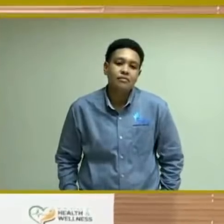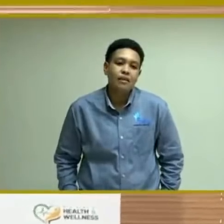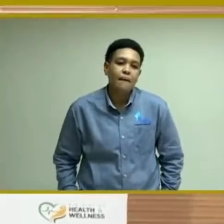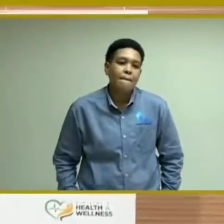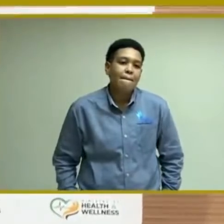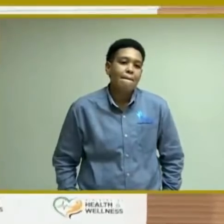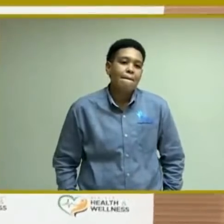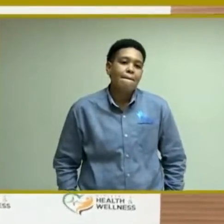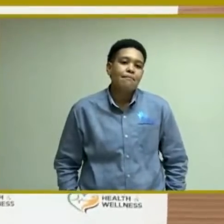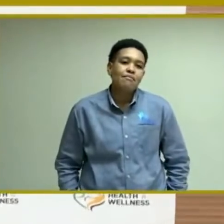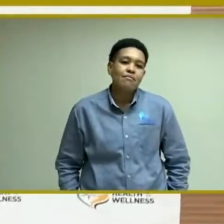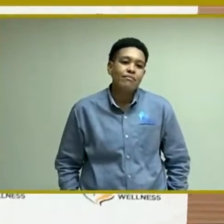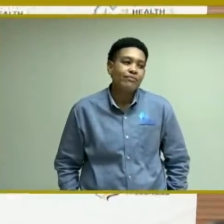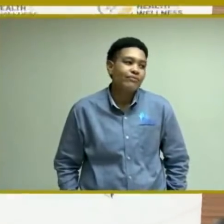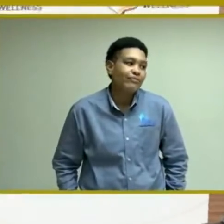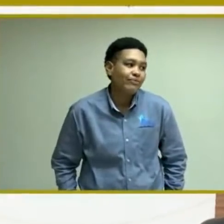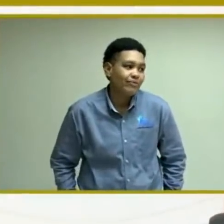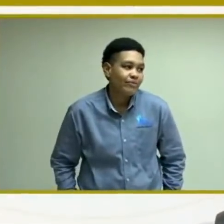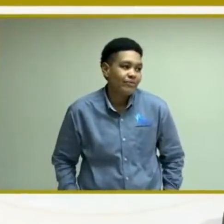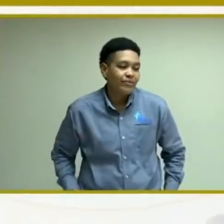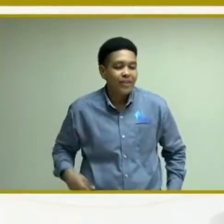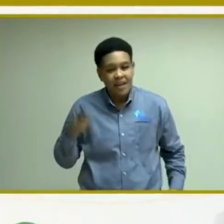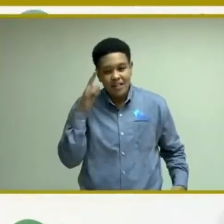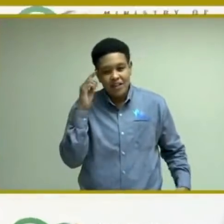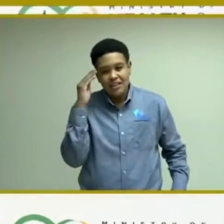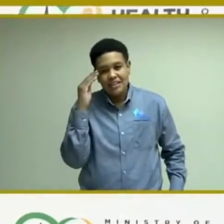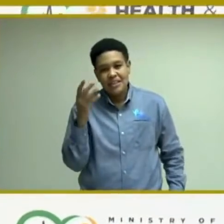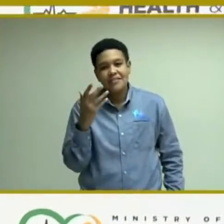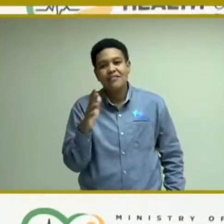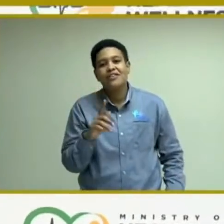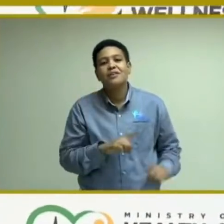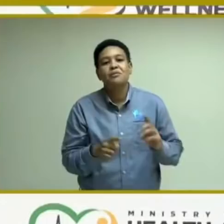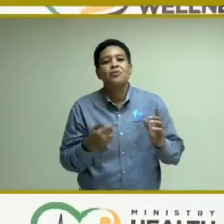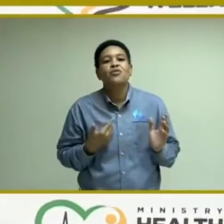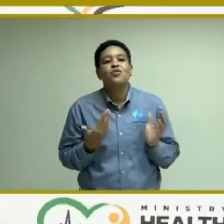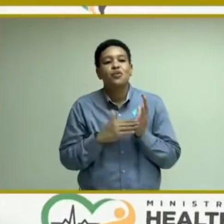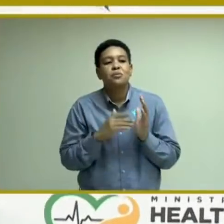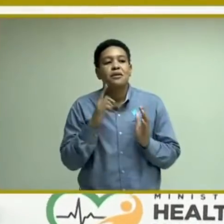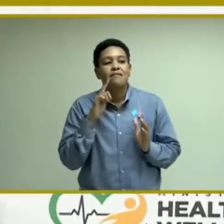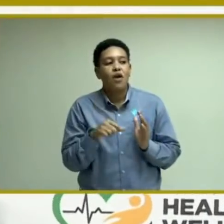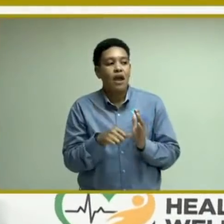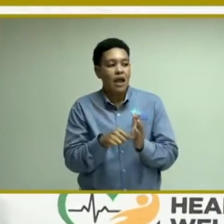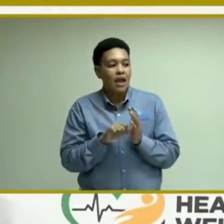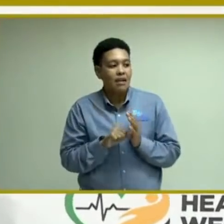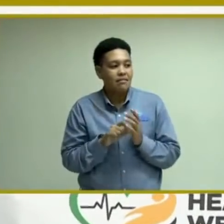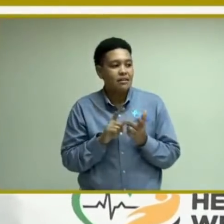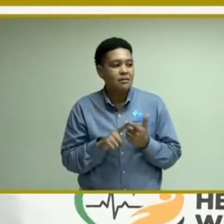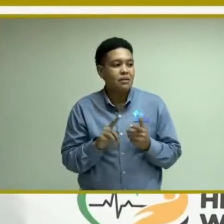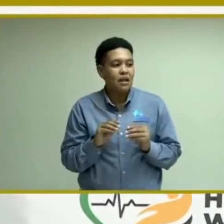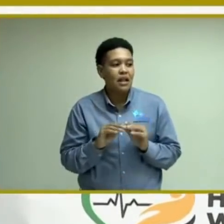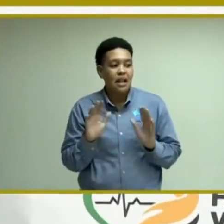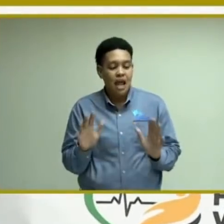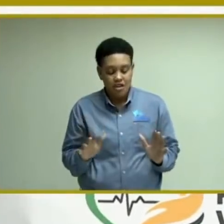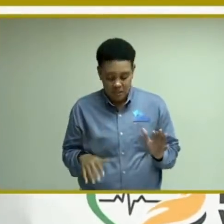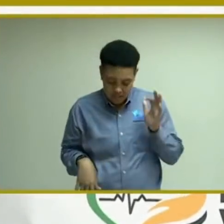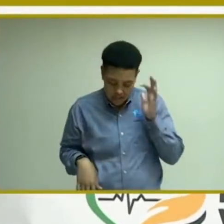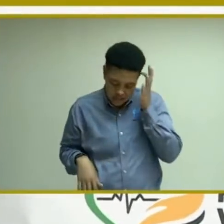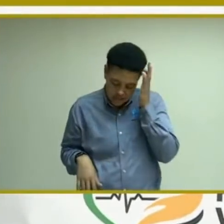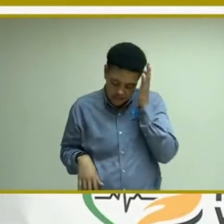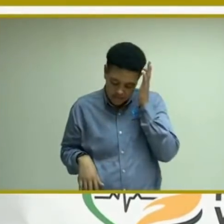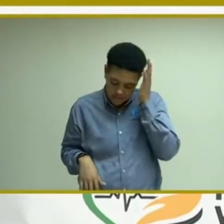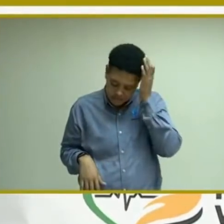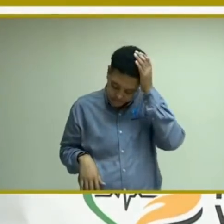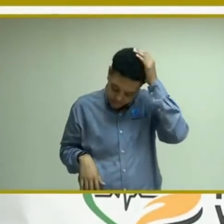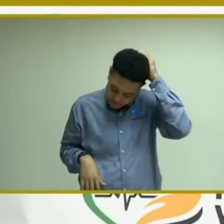All right, so I thought I'd address that, but just to repeat for emphasis and clarity, we